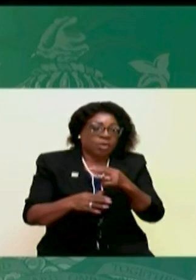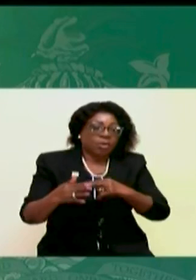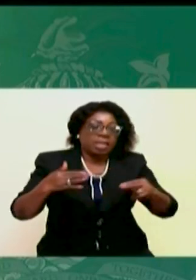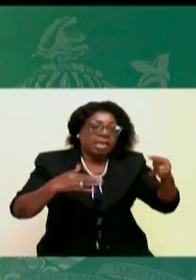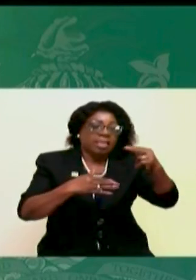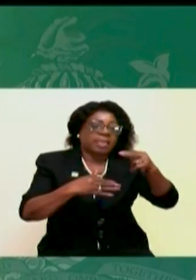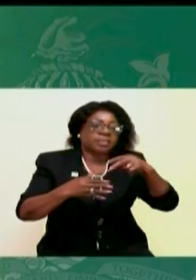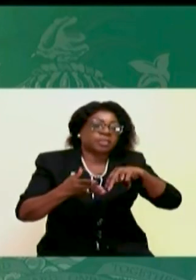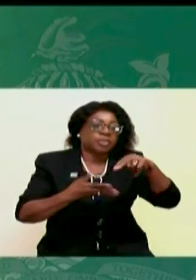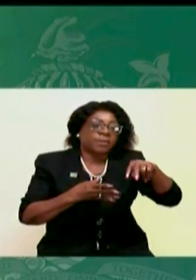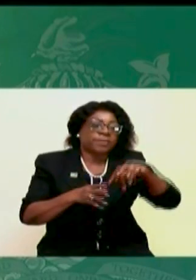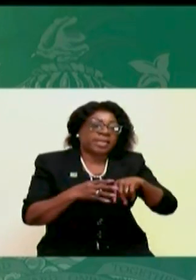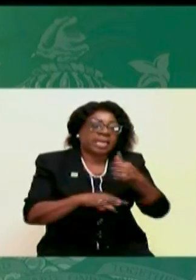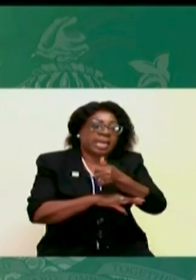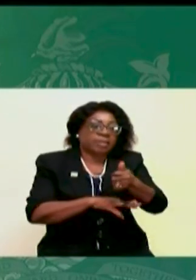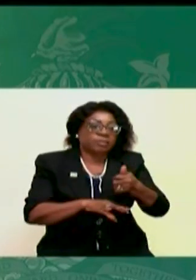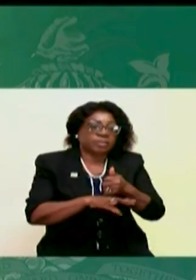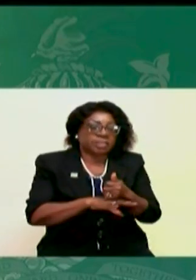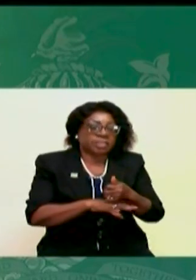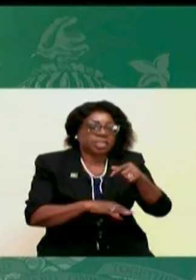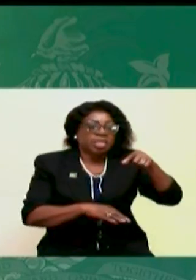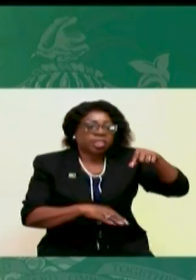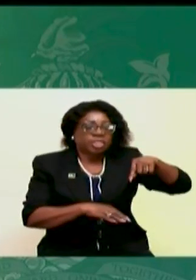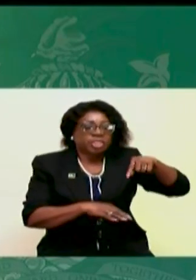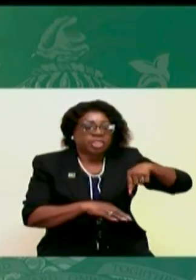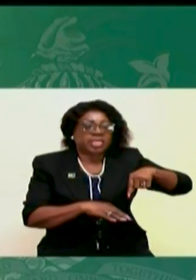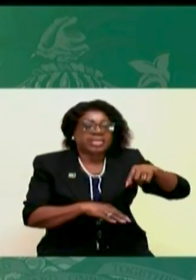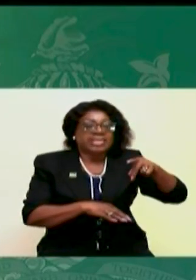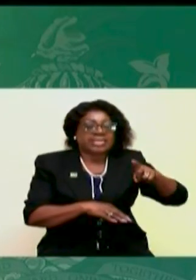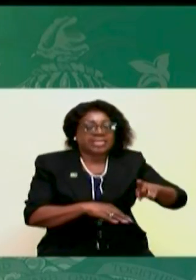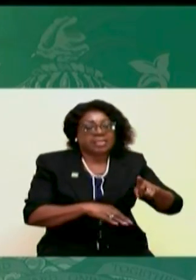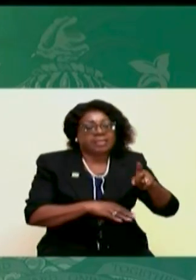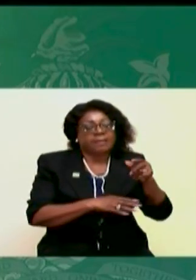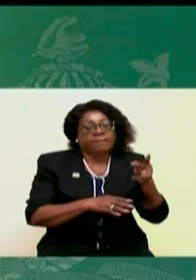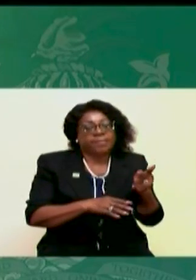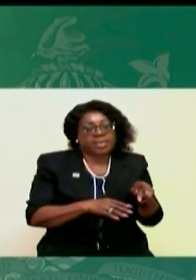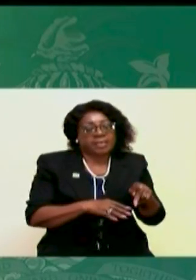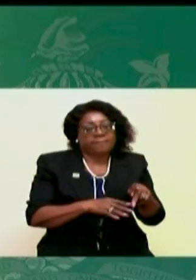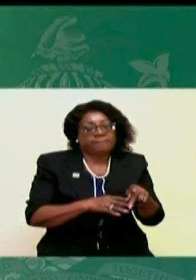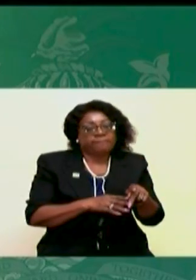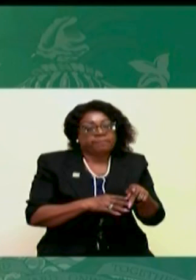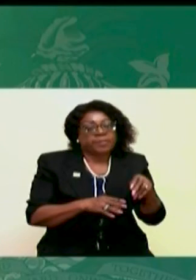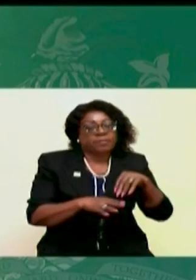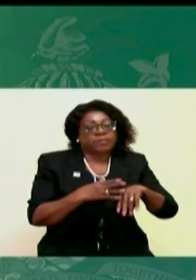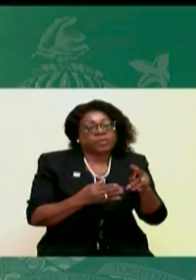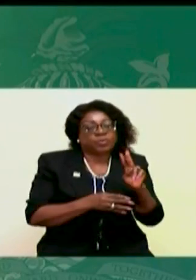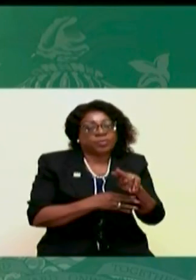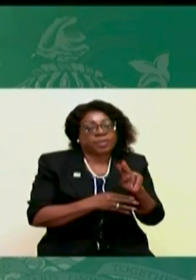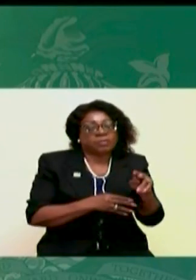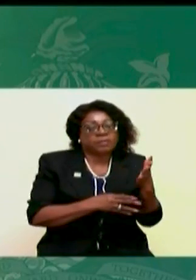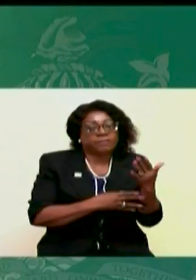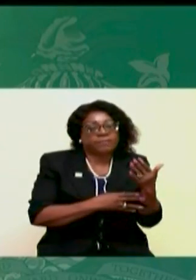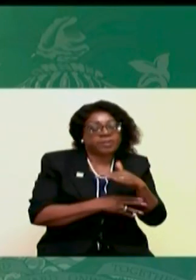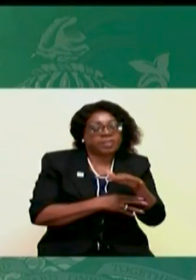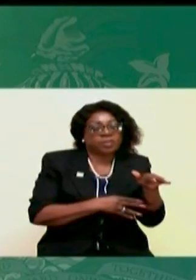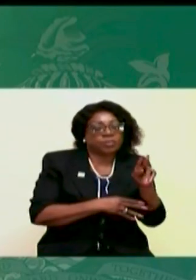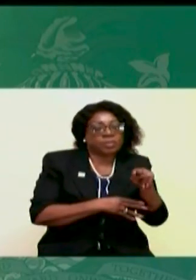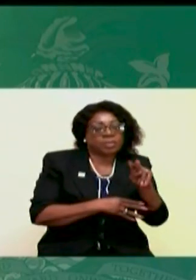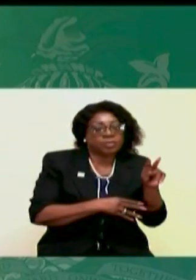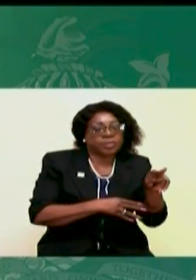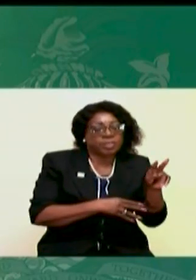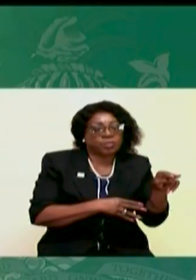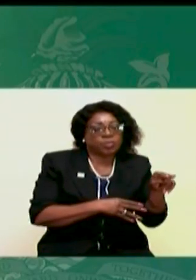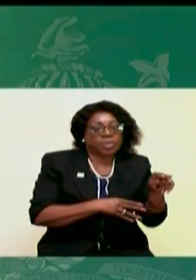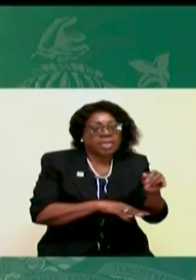jump in Andras's GDP estimates. From 2015 to 2022, the island